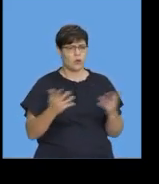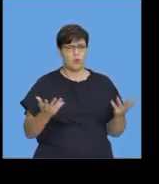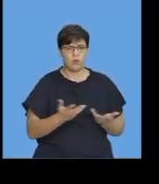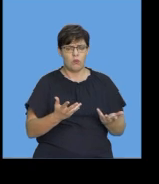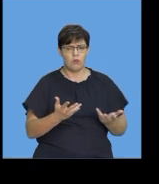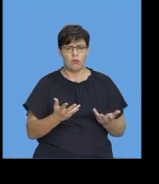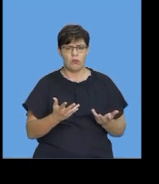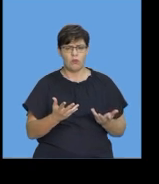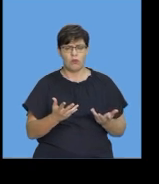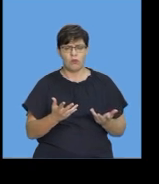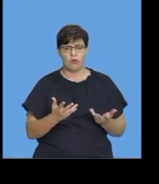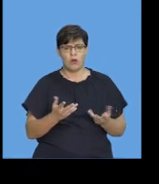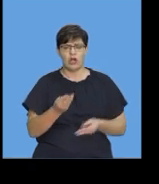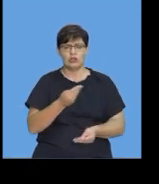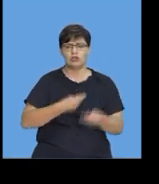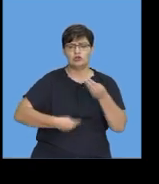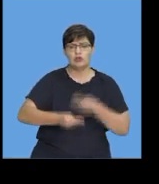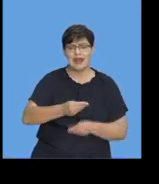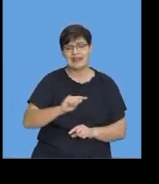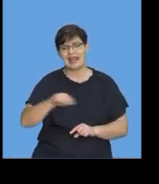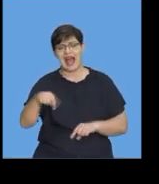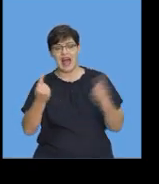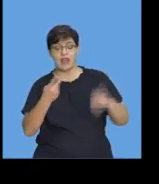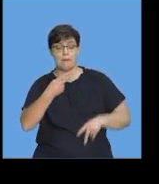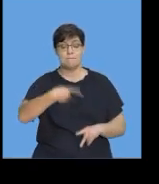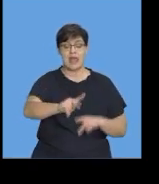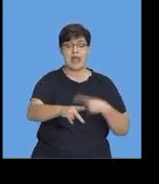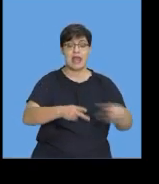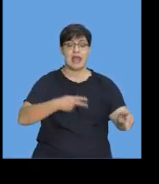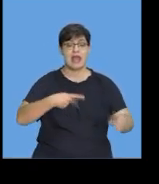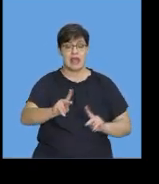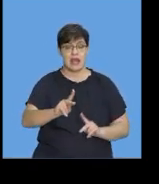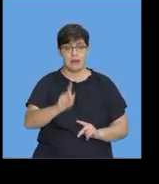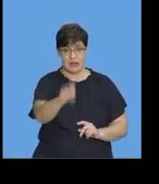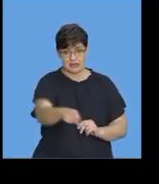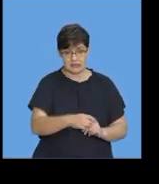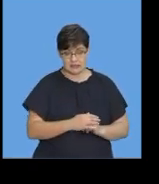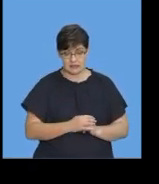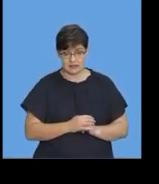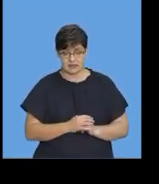appearing under trade and other payables,